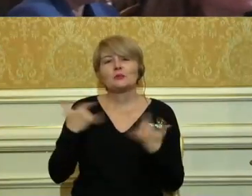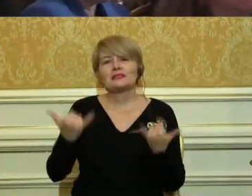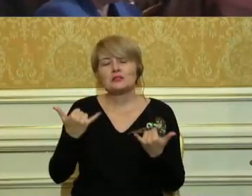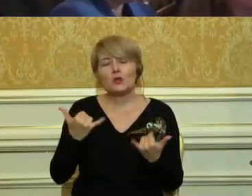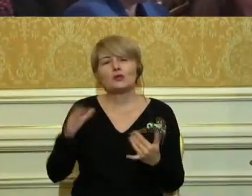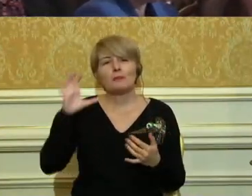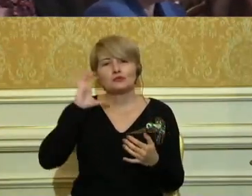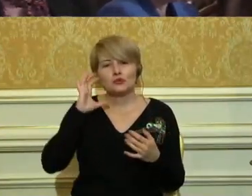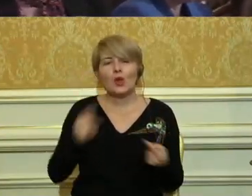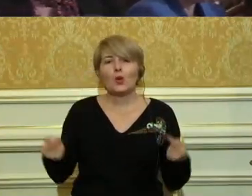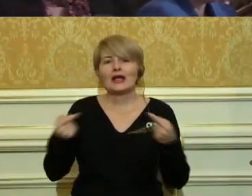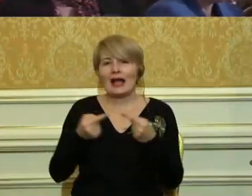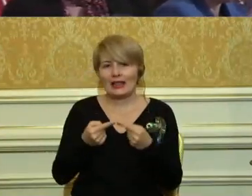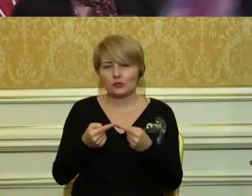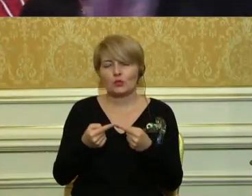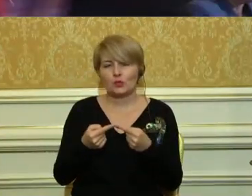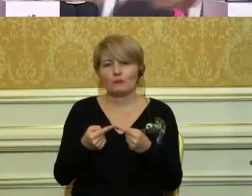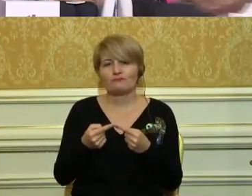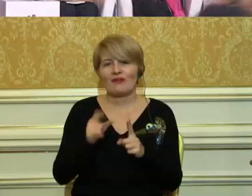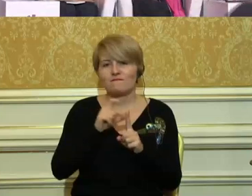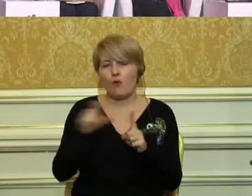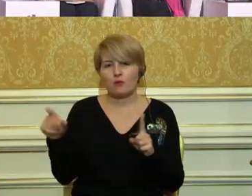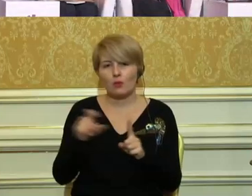to have it. So